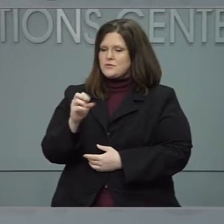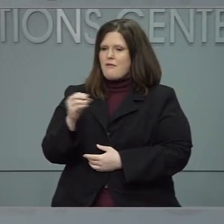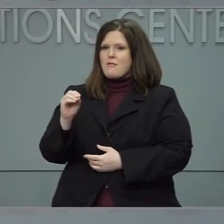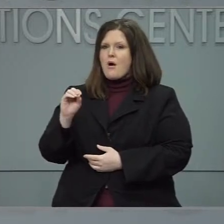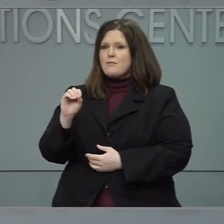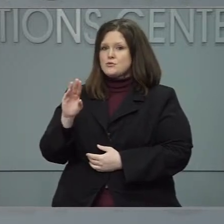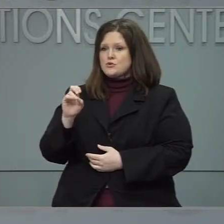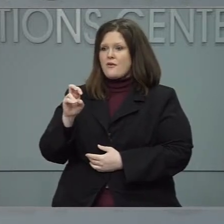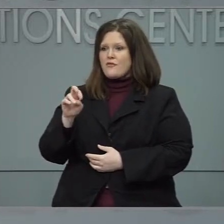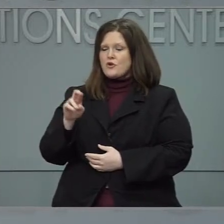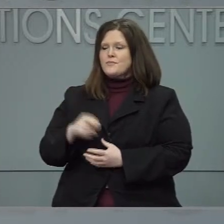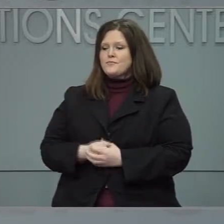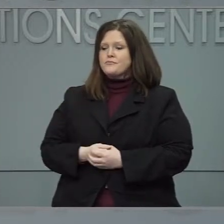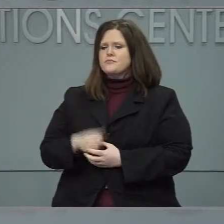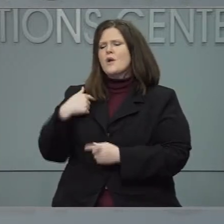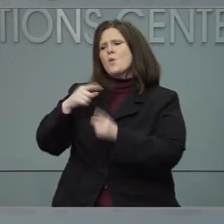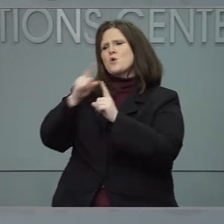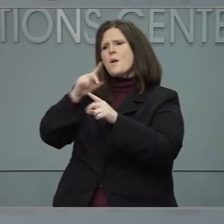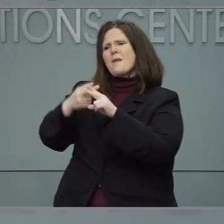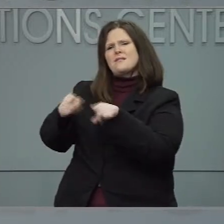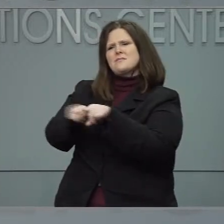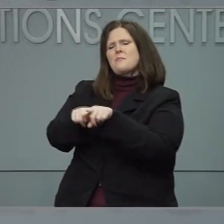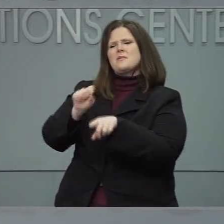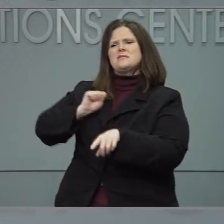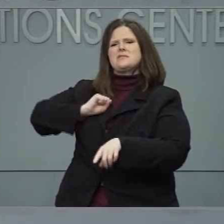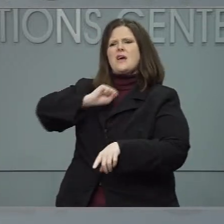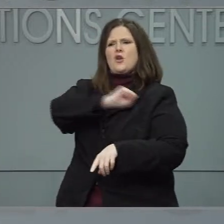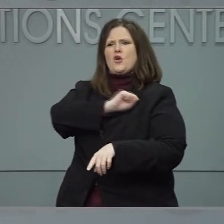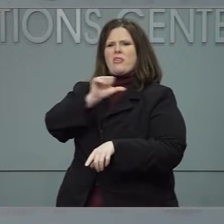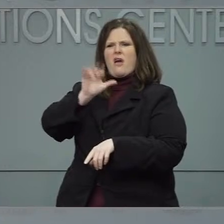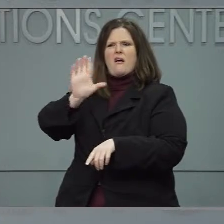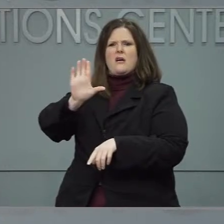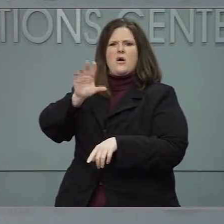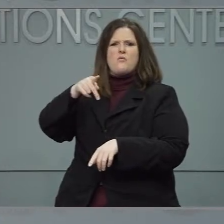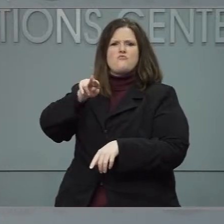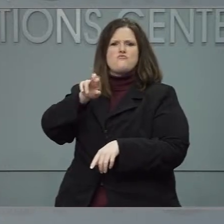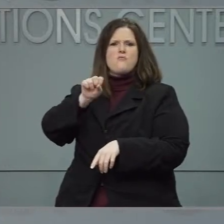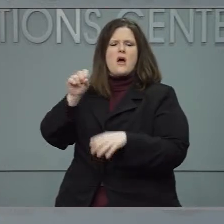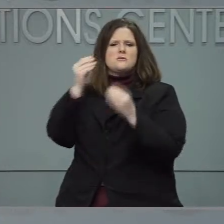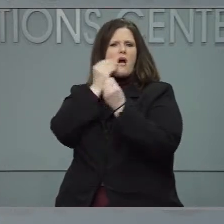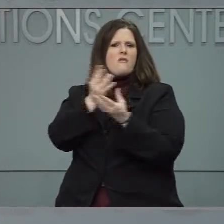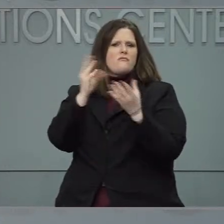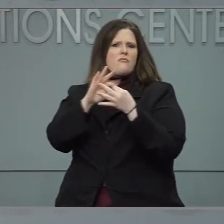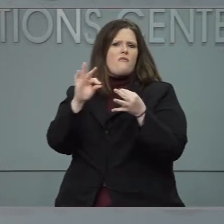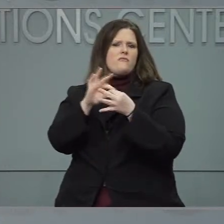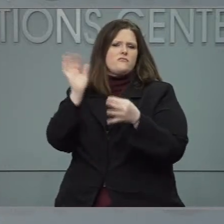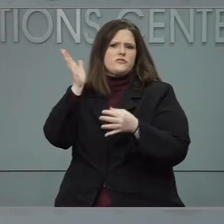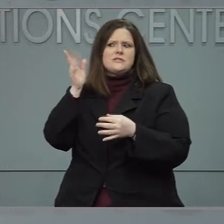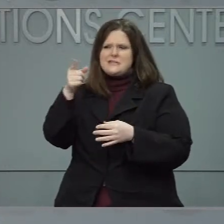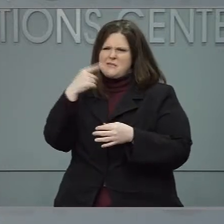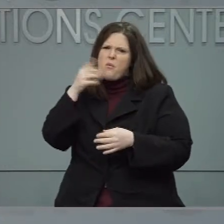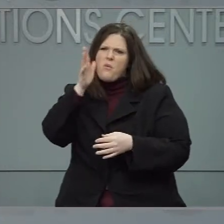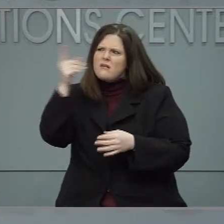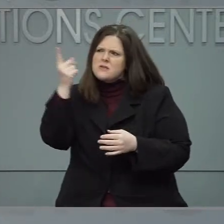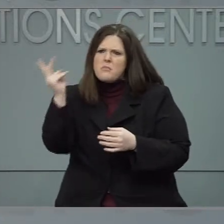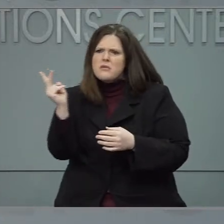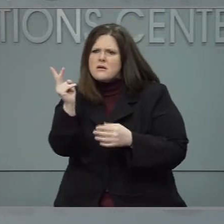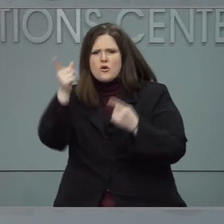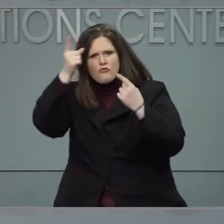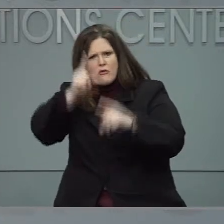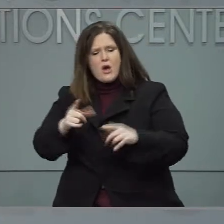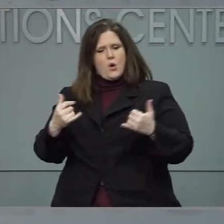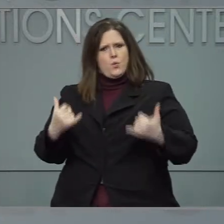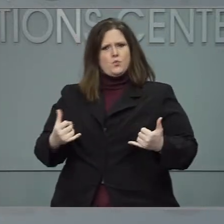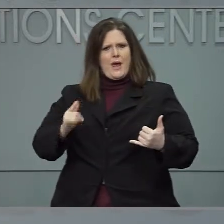about that Senators Berger and Ballard press conference. They were saying they're hoping that there'll be some agreement announced later today, and that it